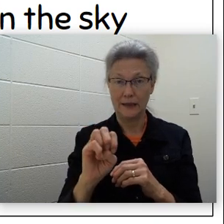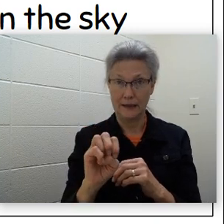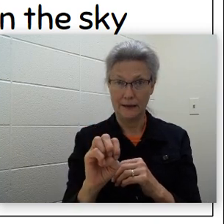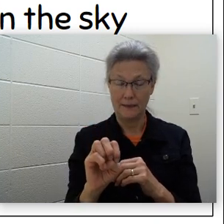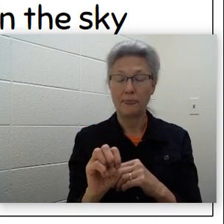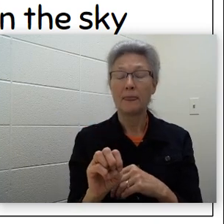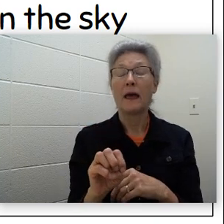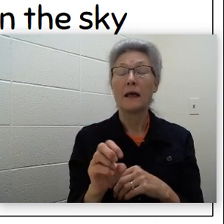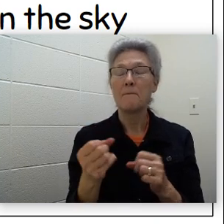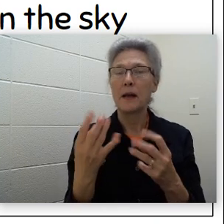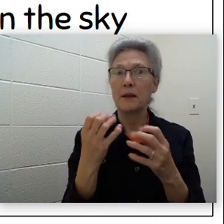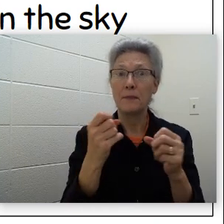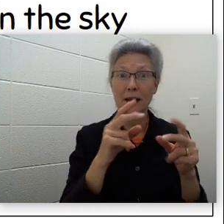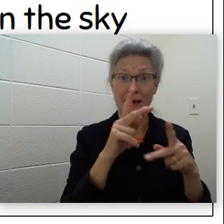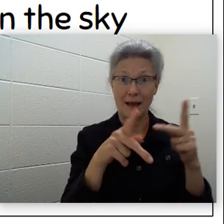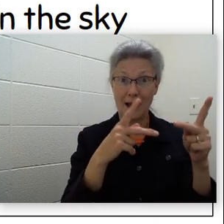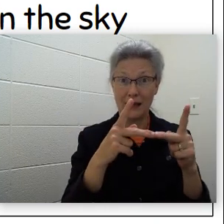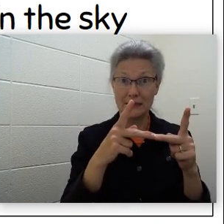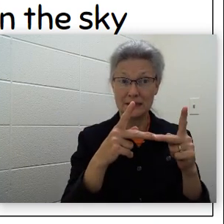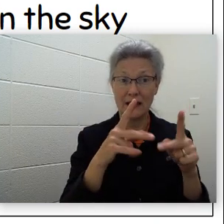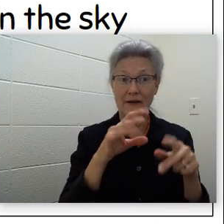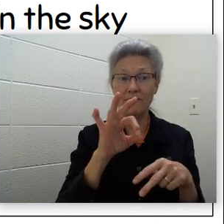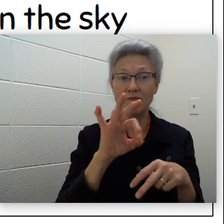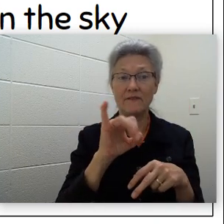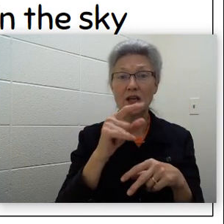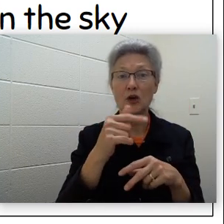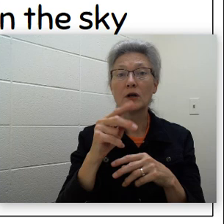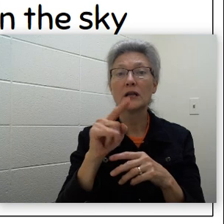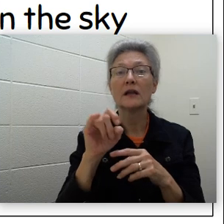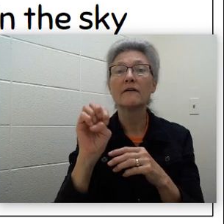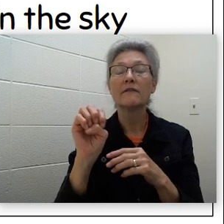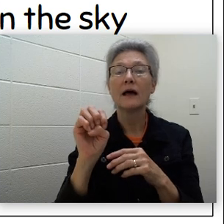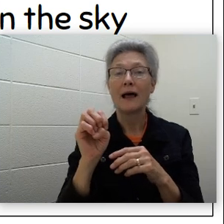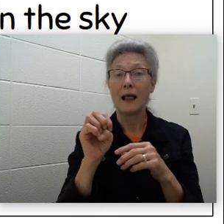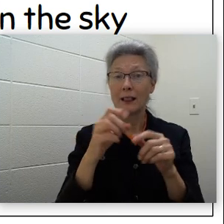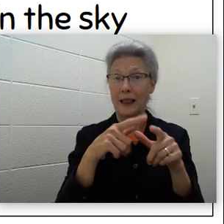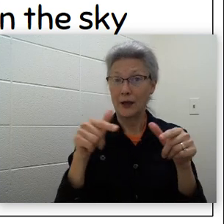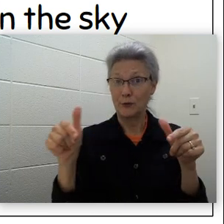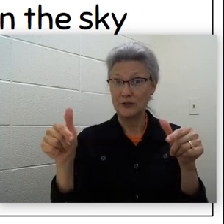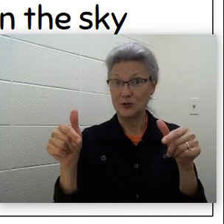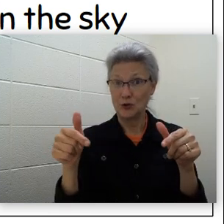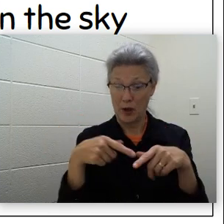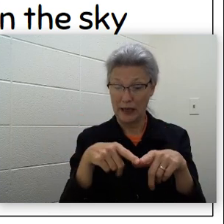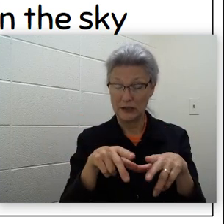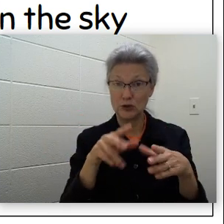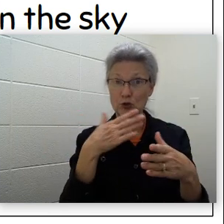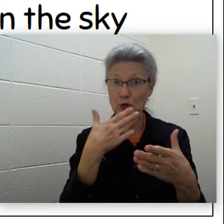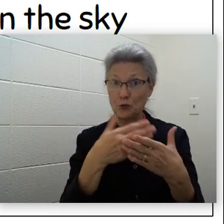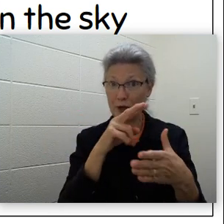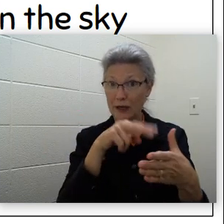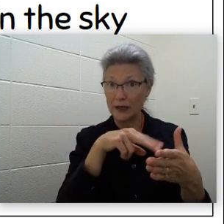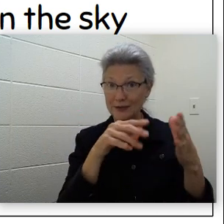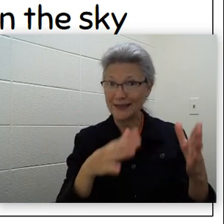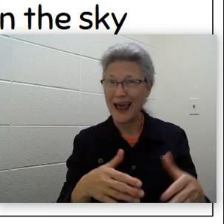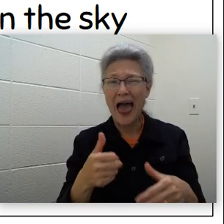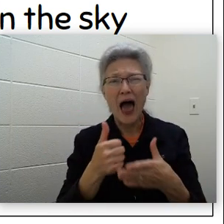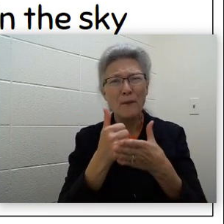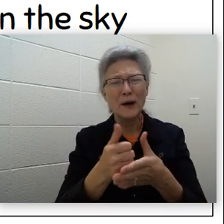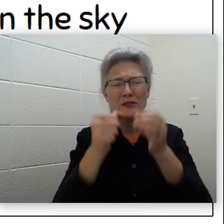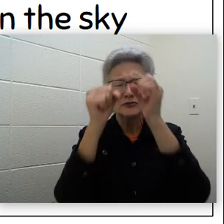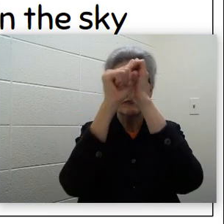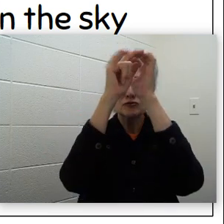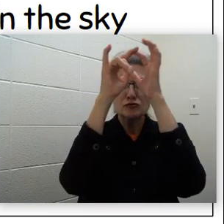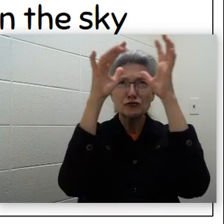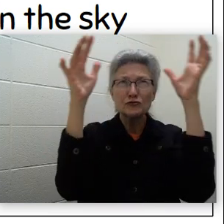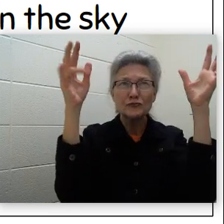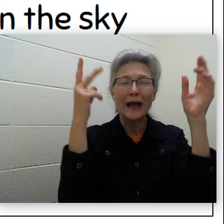as readers to help us visualize the text. For today's focus, we're specifically going to look